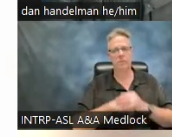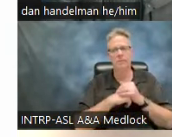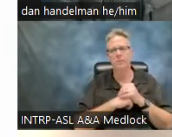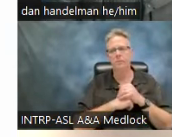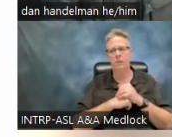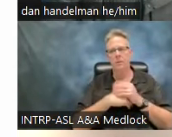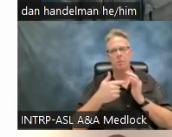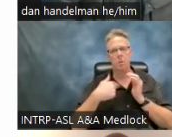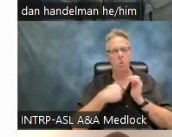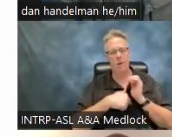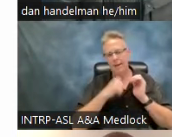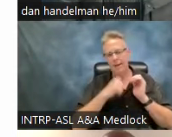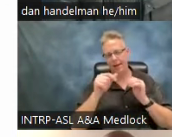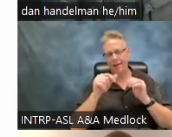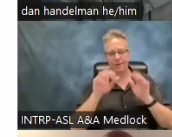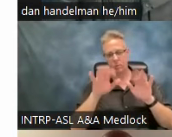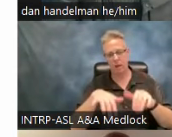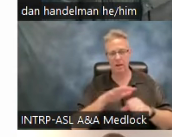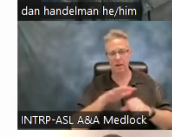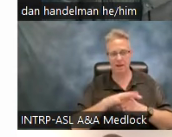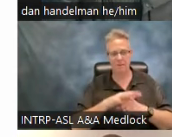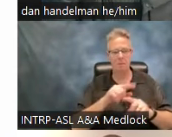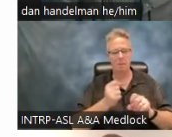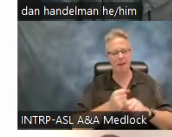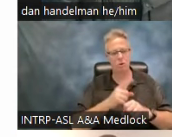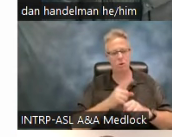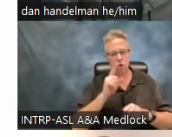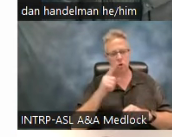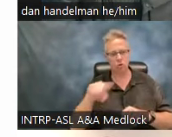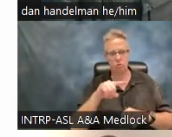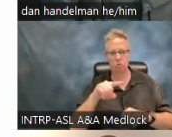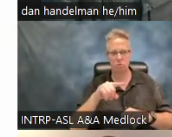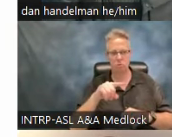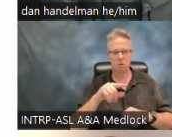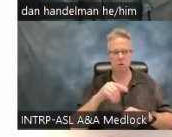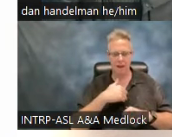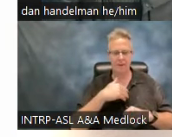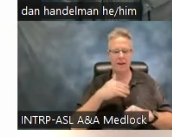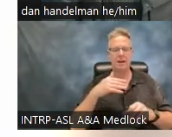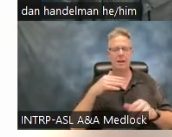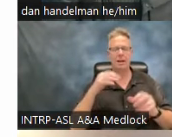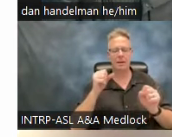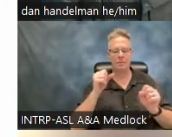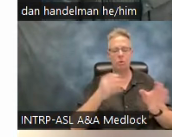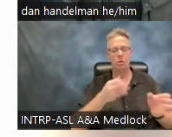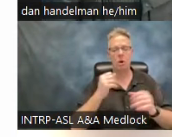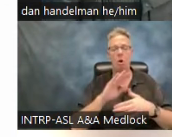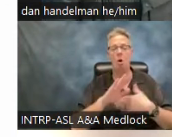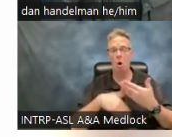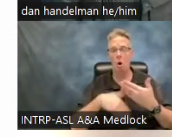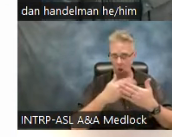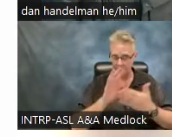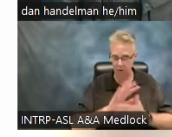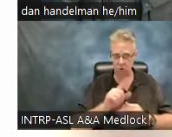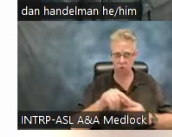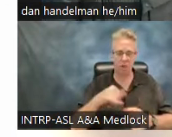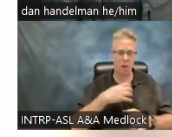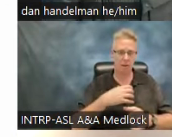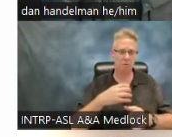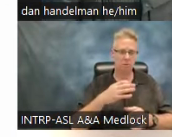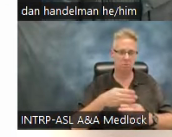enough, but yeah, it means like the board should have access to all the video until the complaint is completely ended and